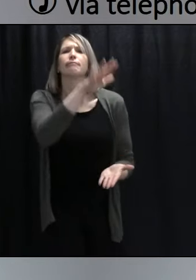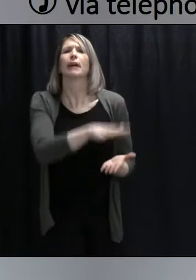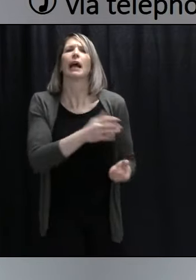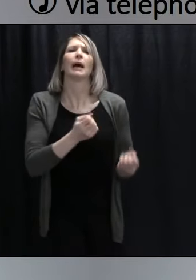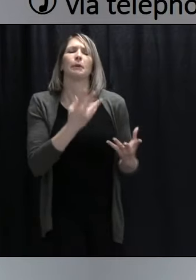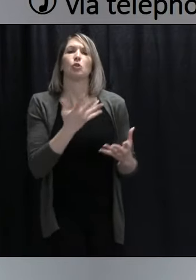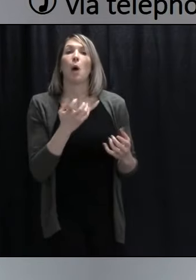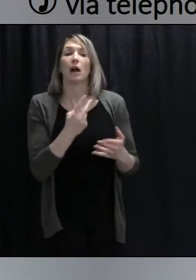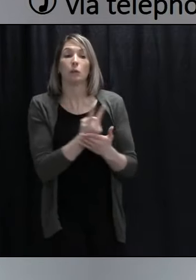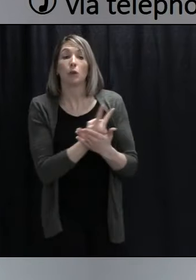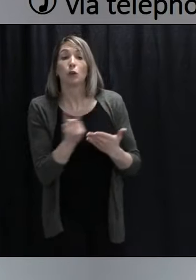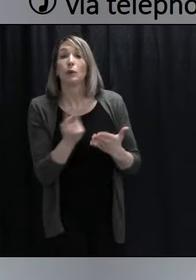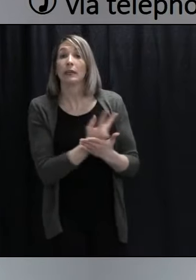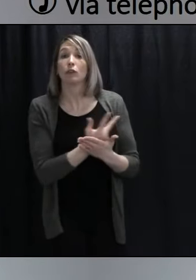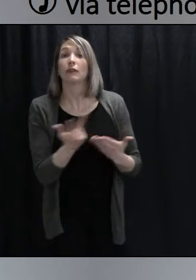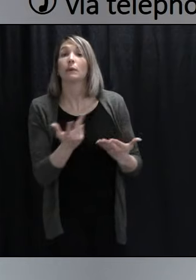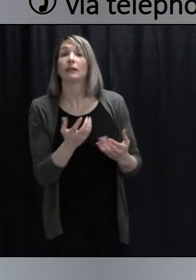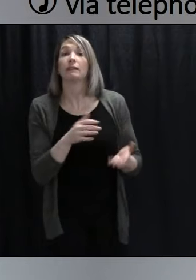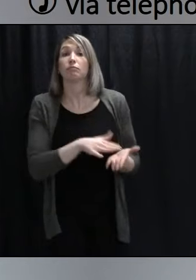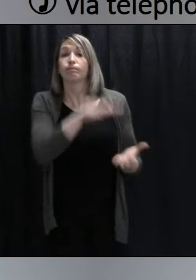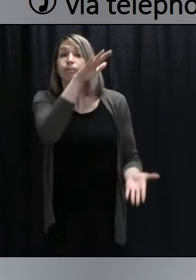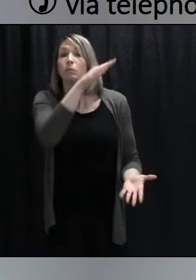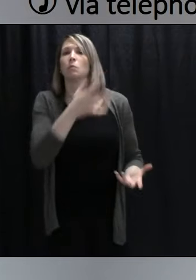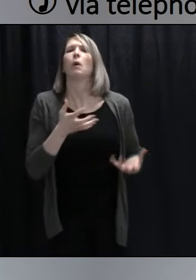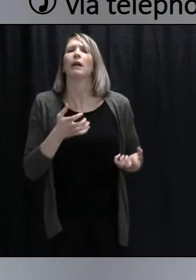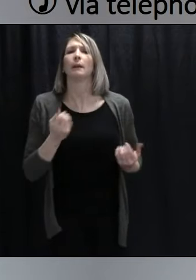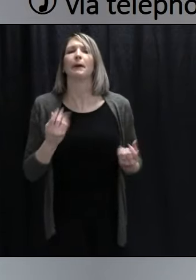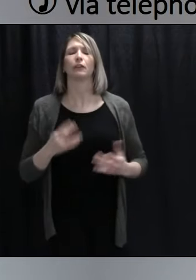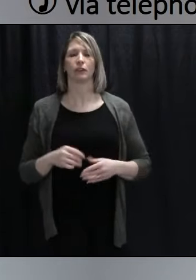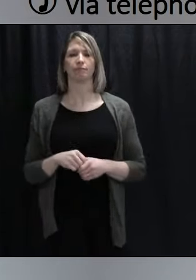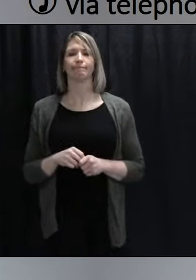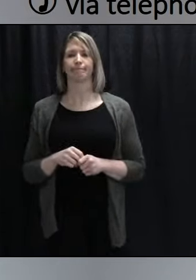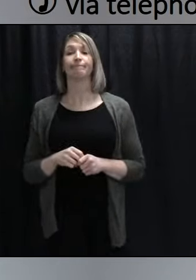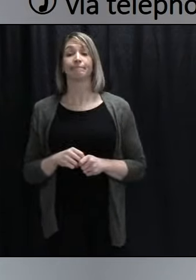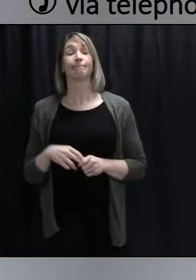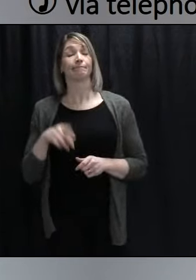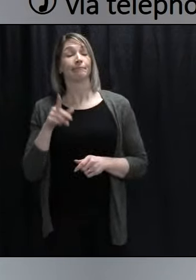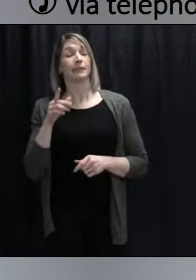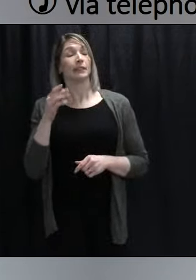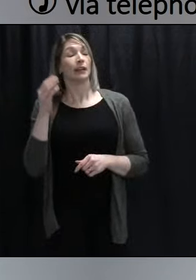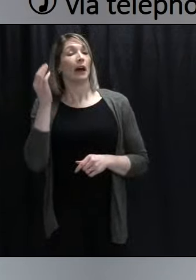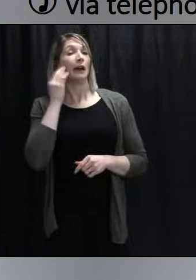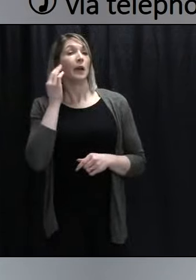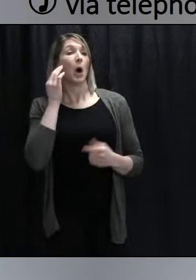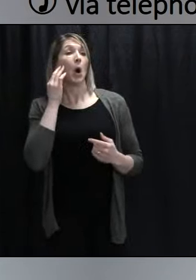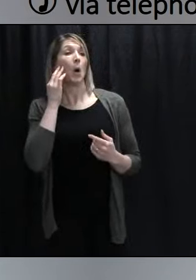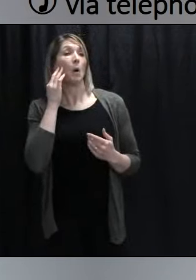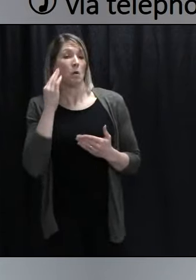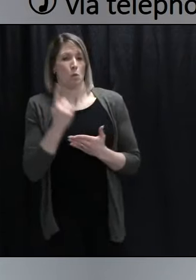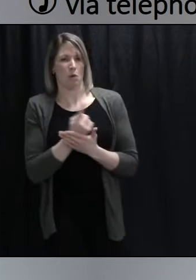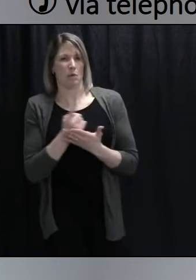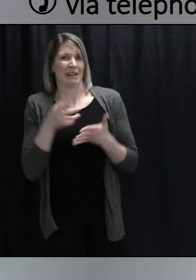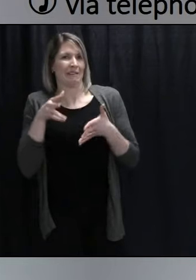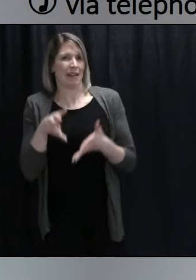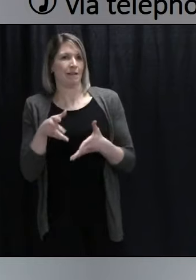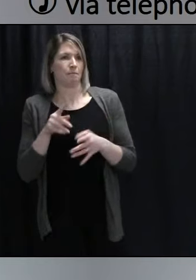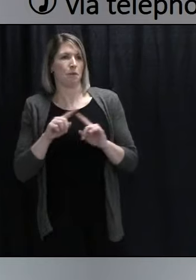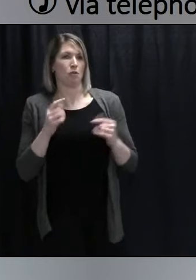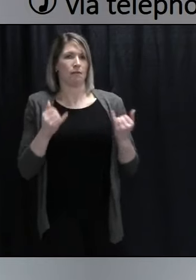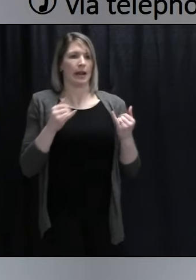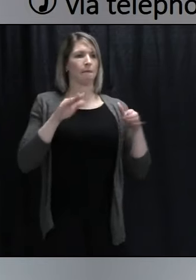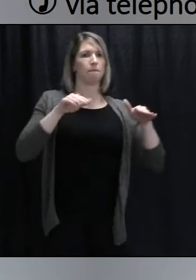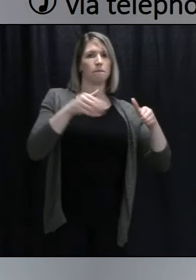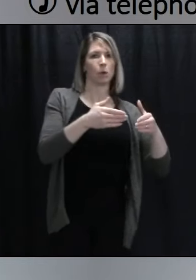health. This is why we have spent considerable time and effort with our healthcare workers and